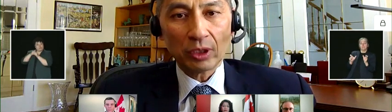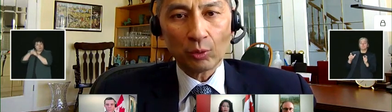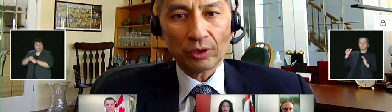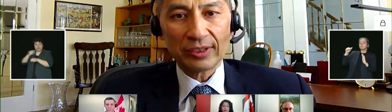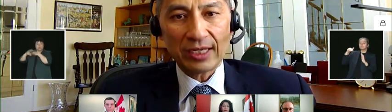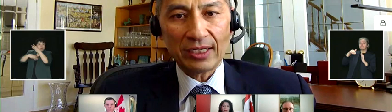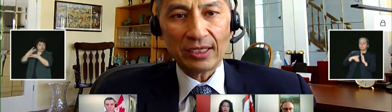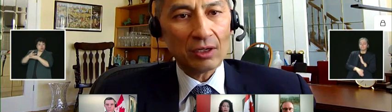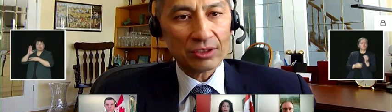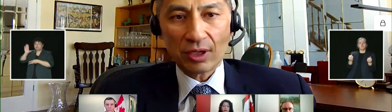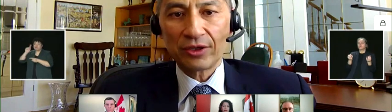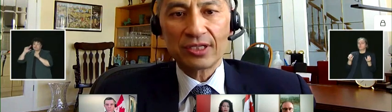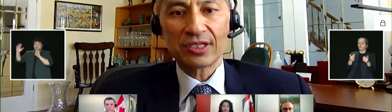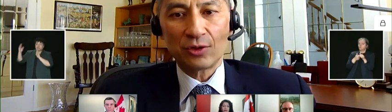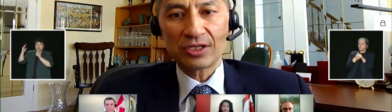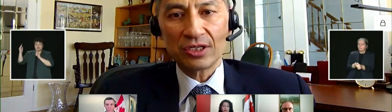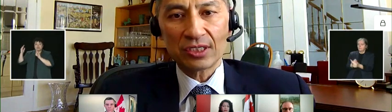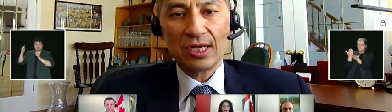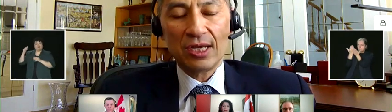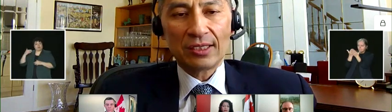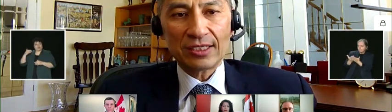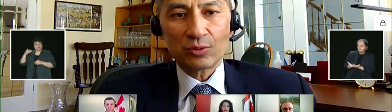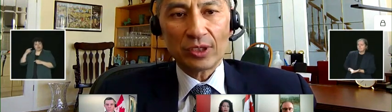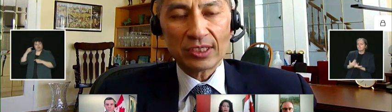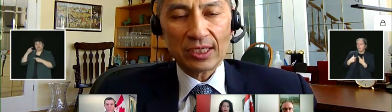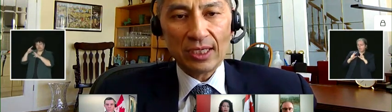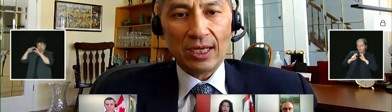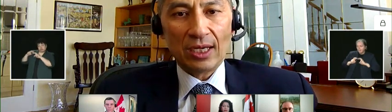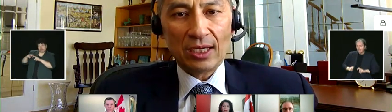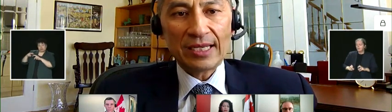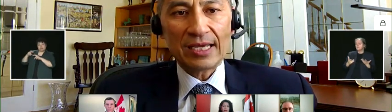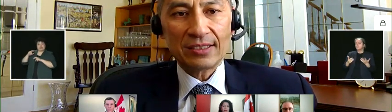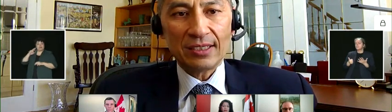on the real world data and also other considerations, that's what